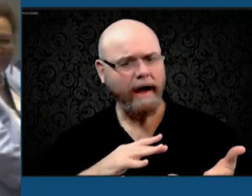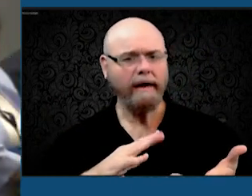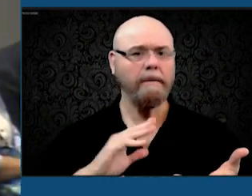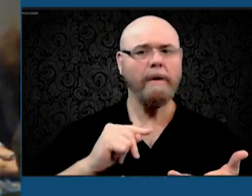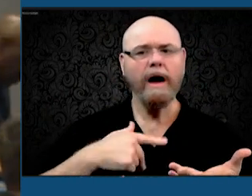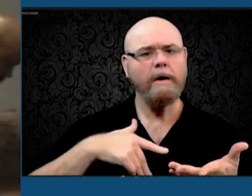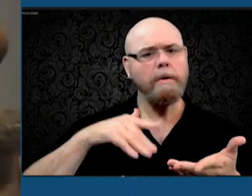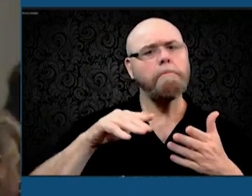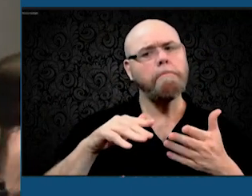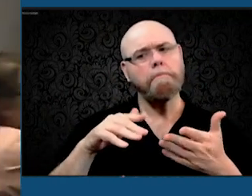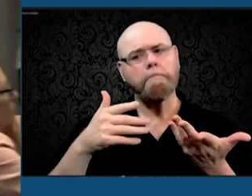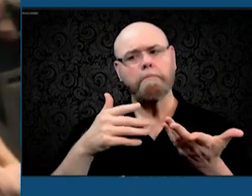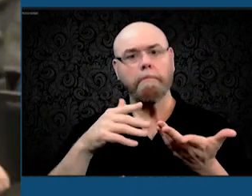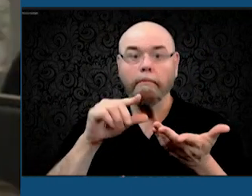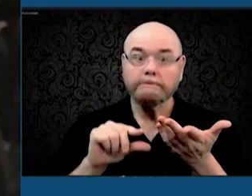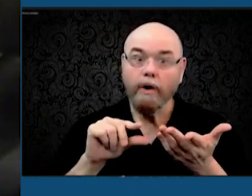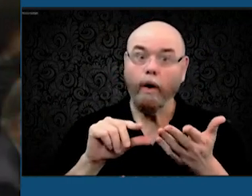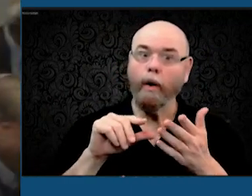are okay.